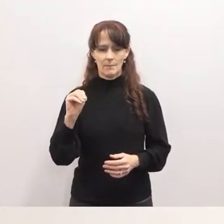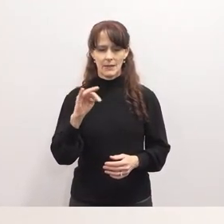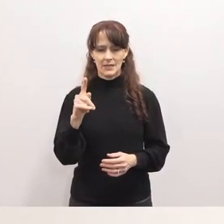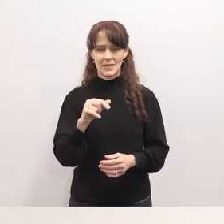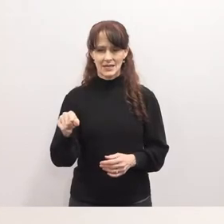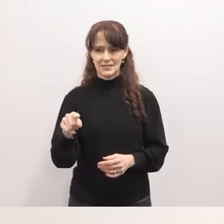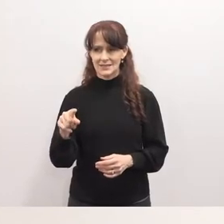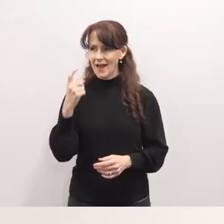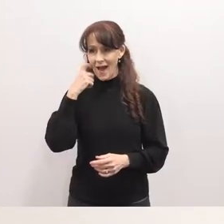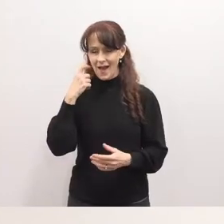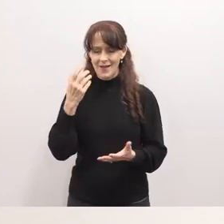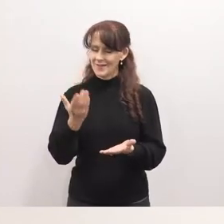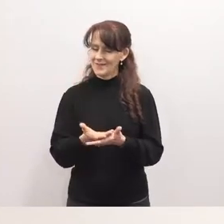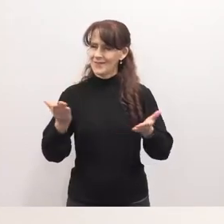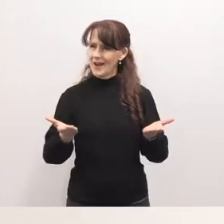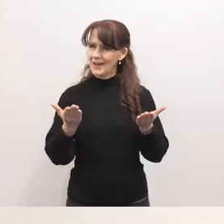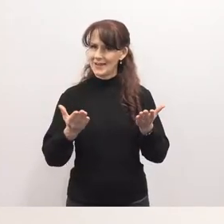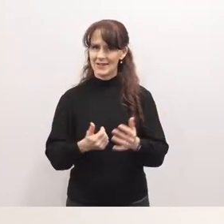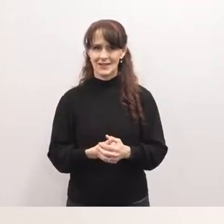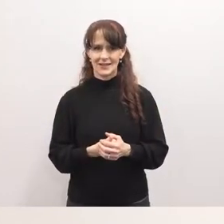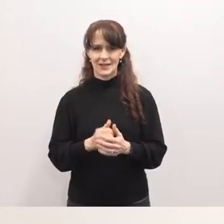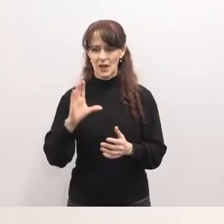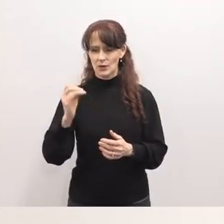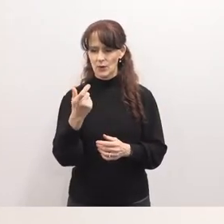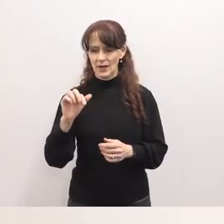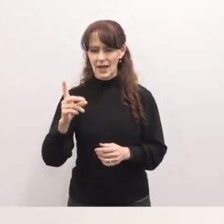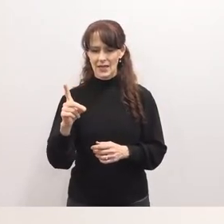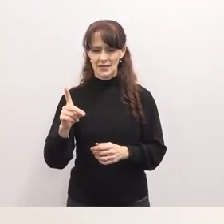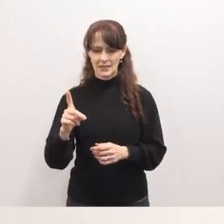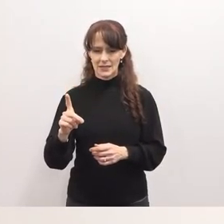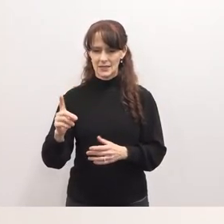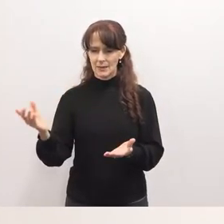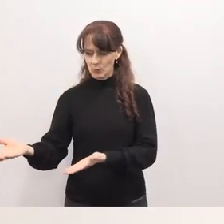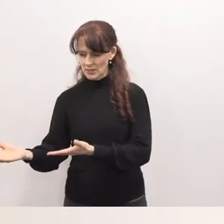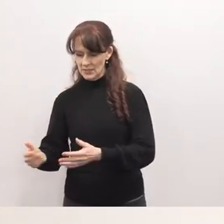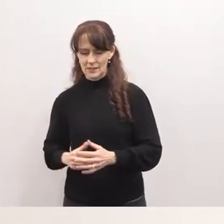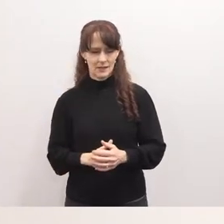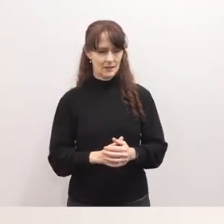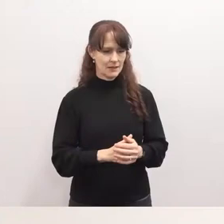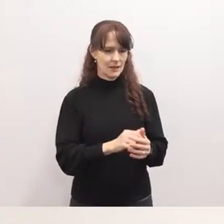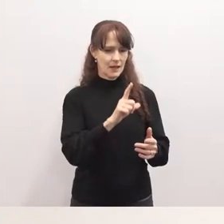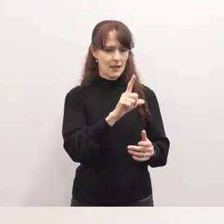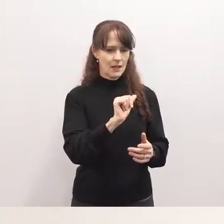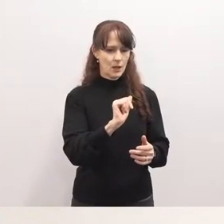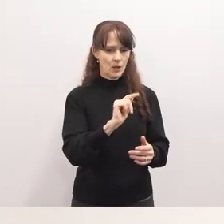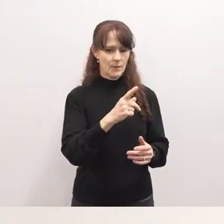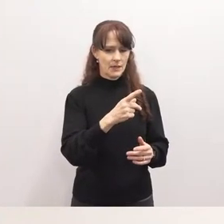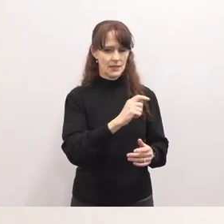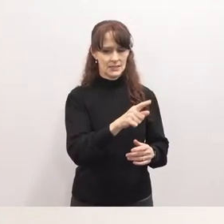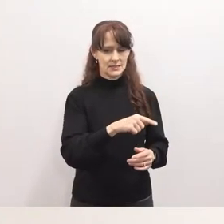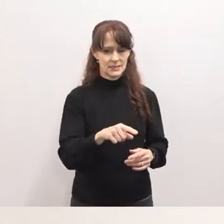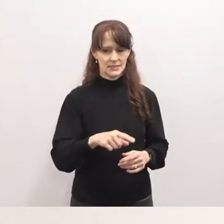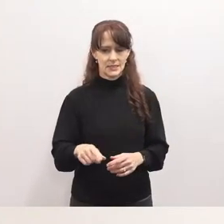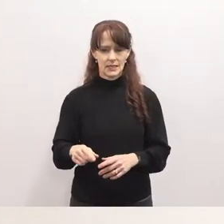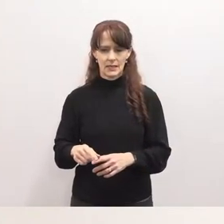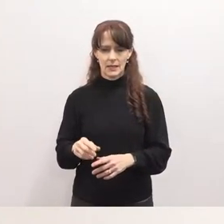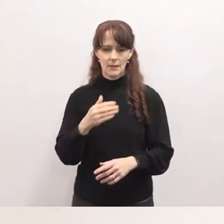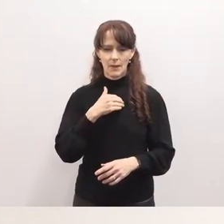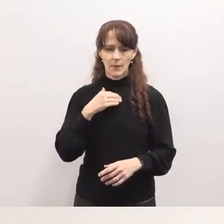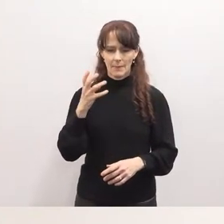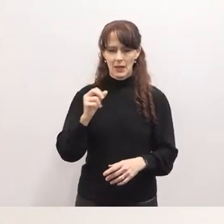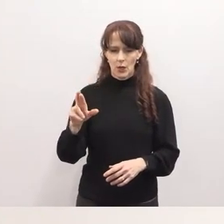Right on cue, present. President Craighead? Present. Member Lopez? Present. Member